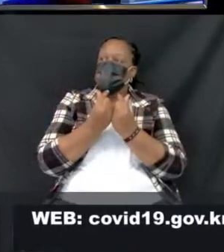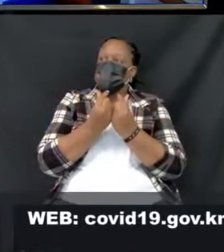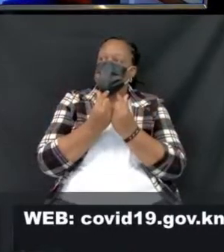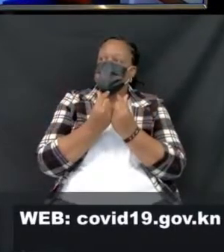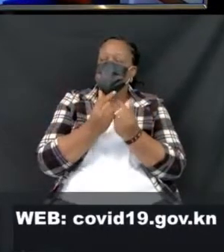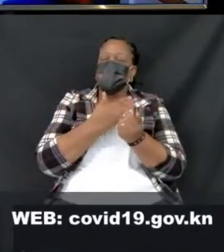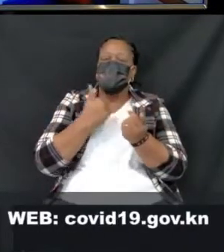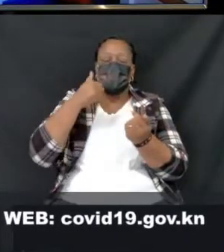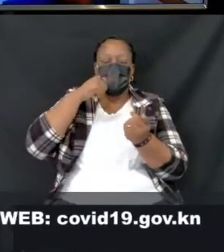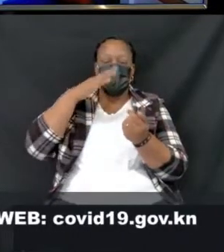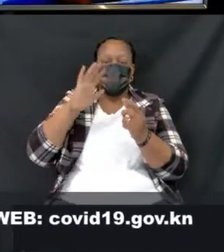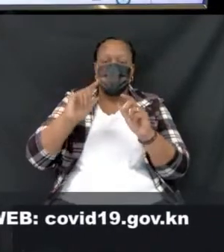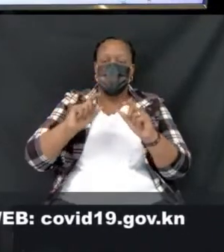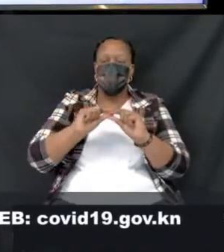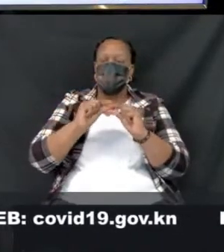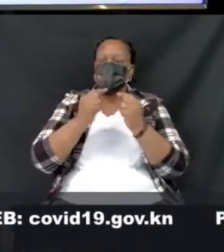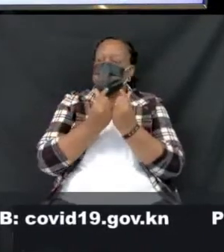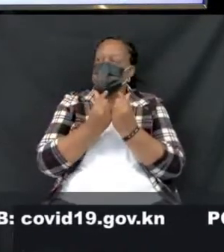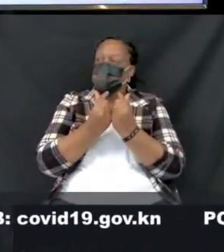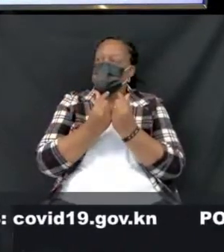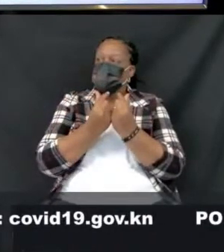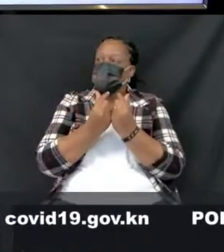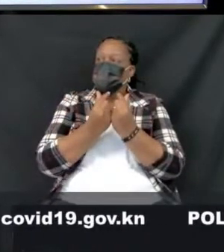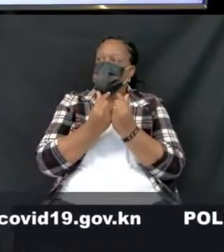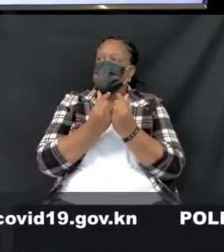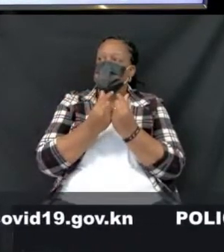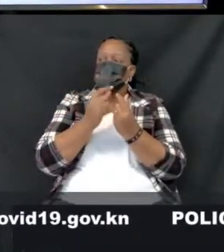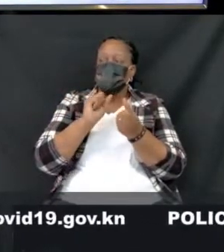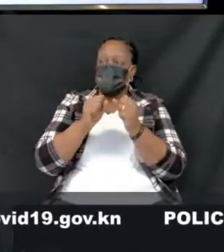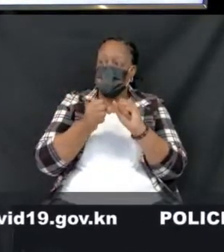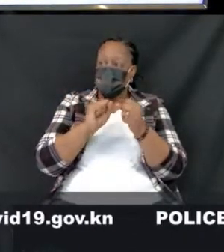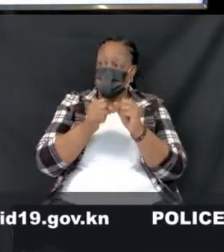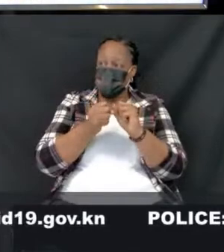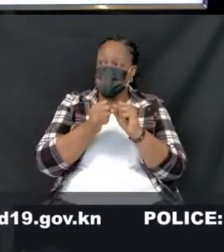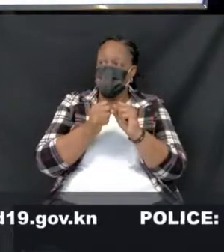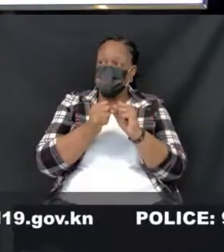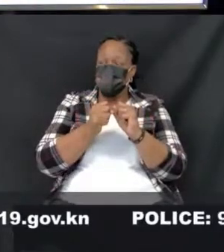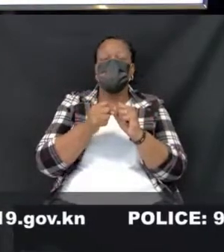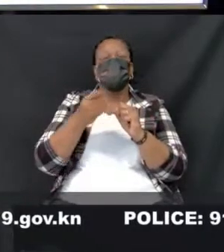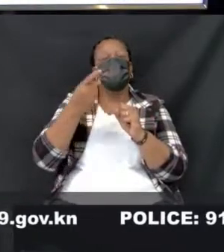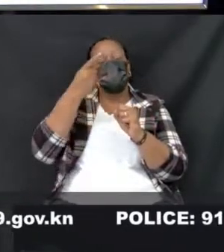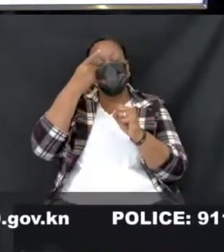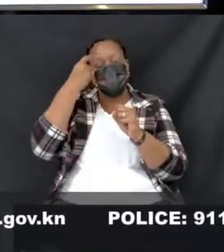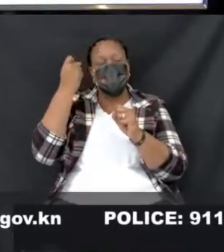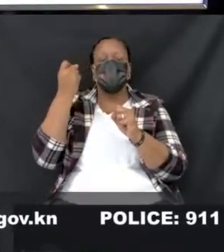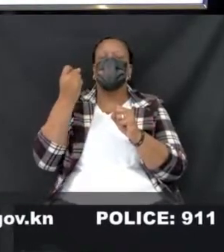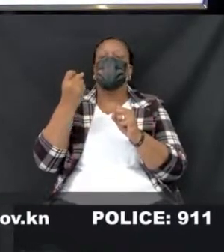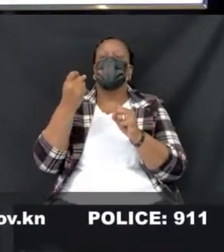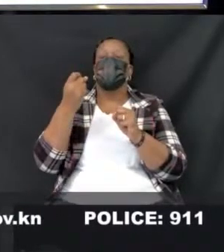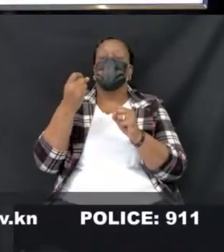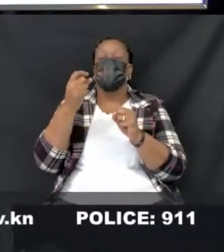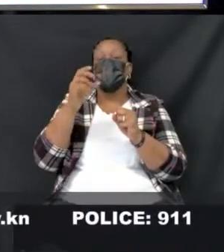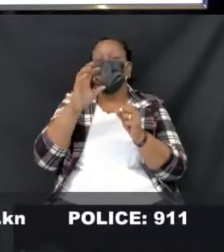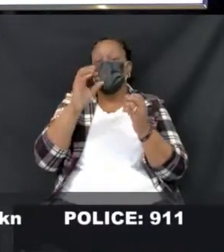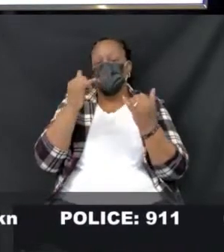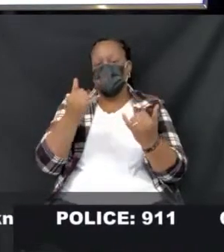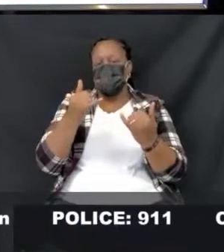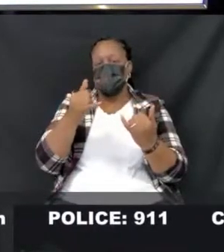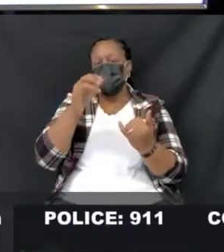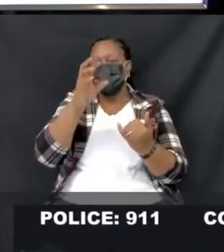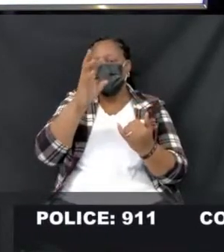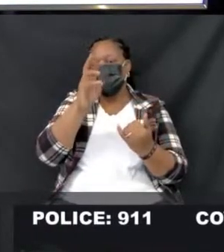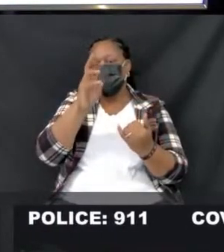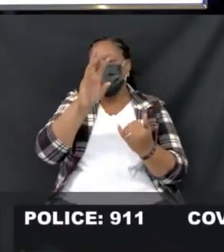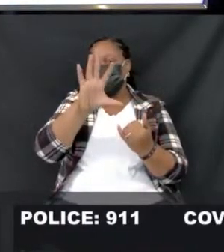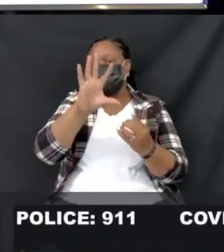think the female, they must be commended, where they have reached a threshold of over 65% of them being